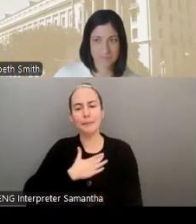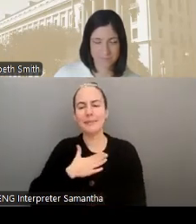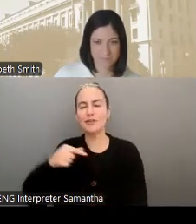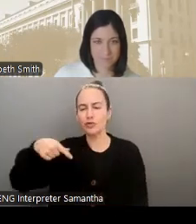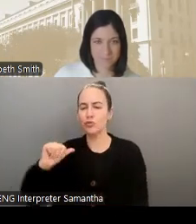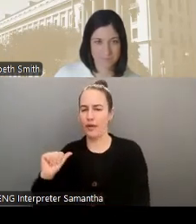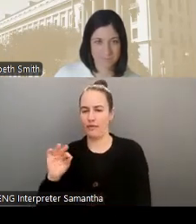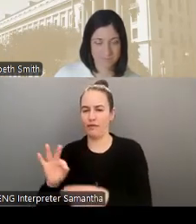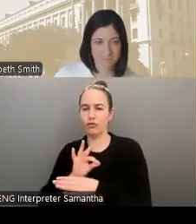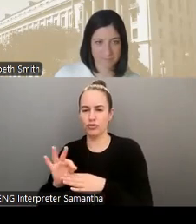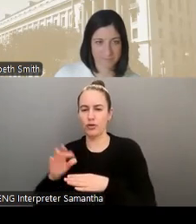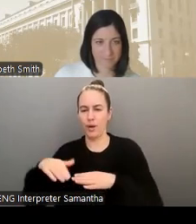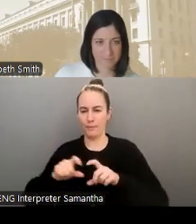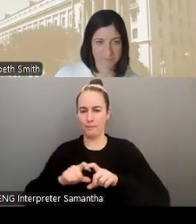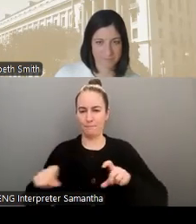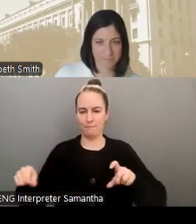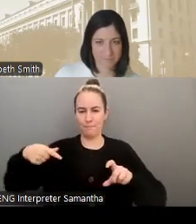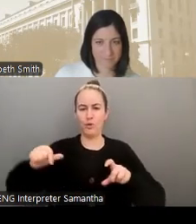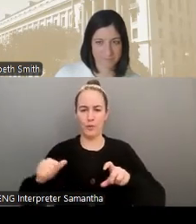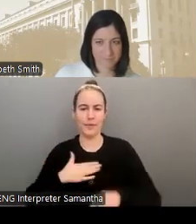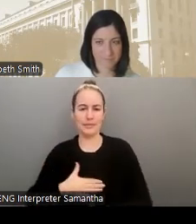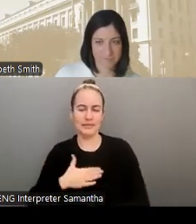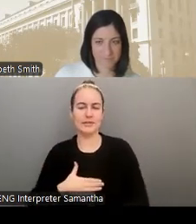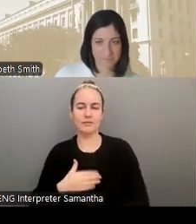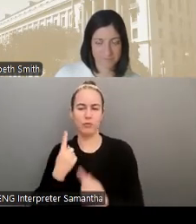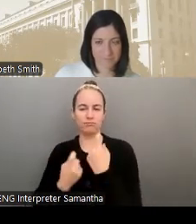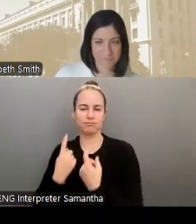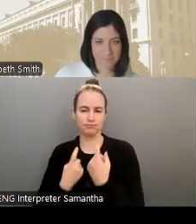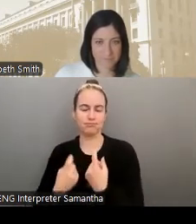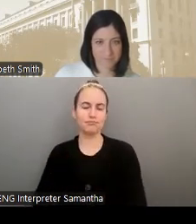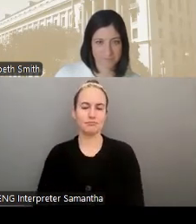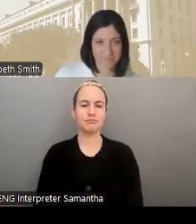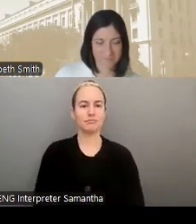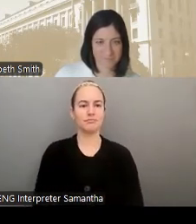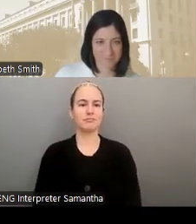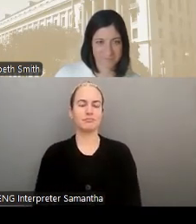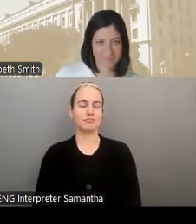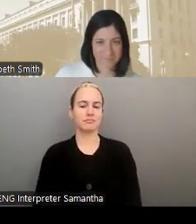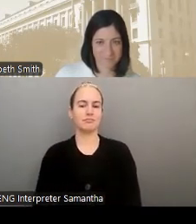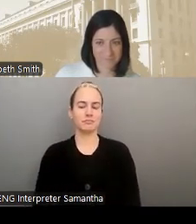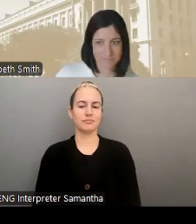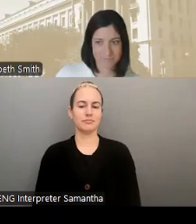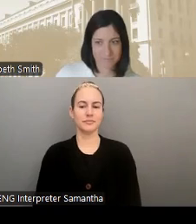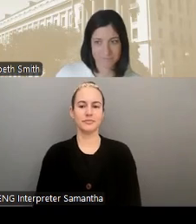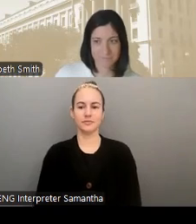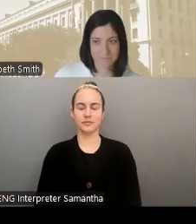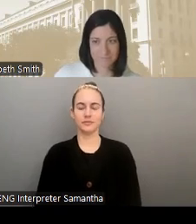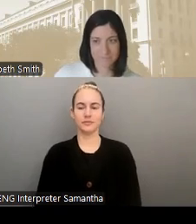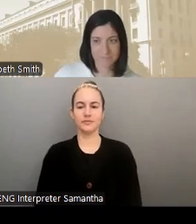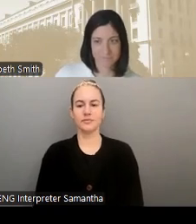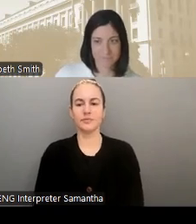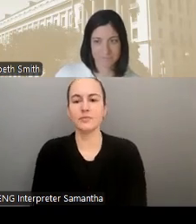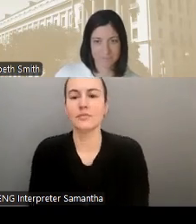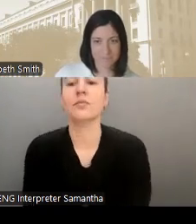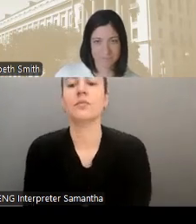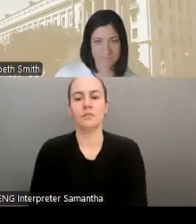answer function if you would like to ask us any questions about anything we have included here today. I'll